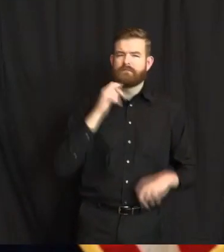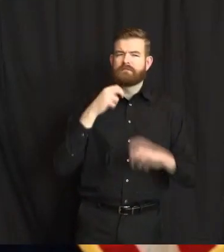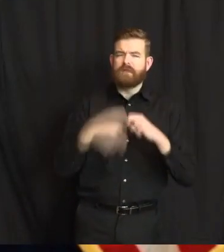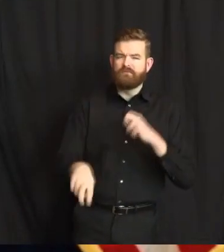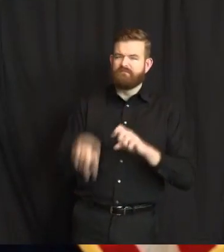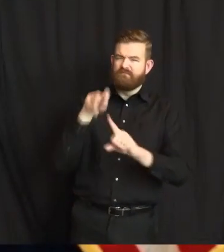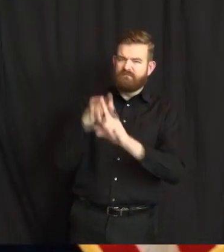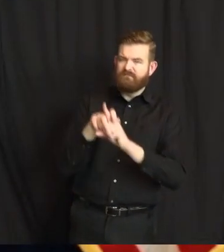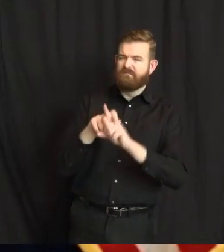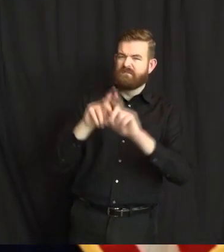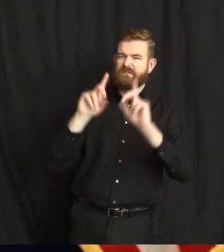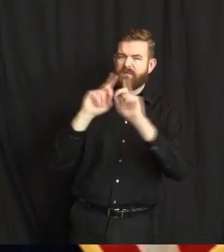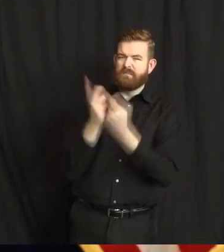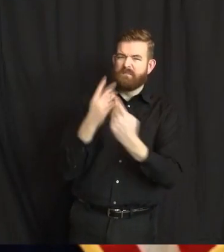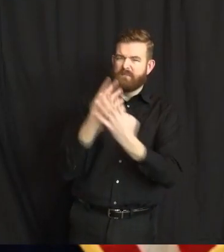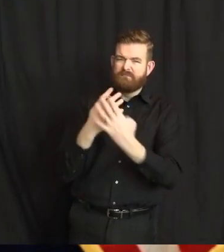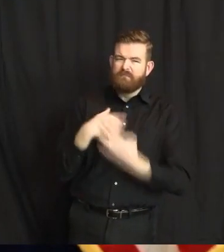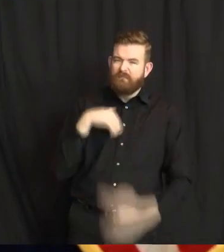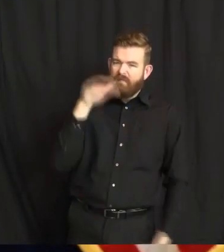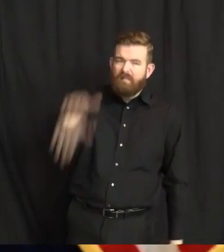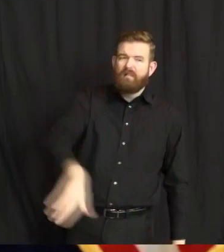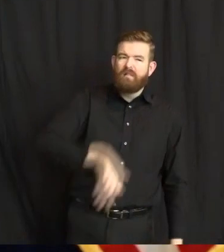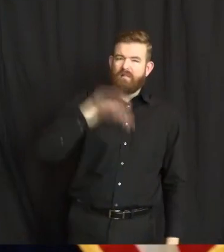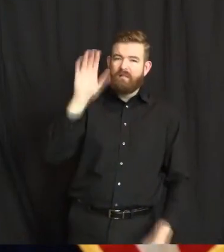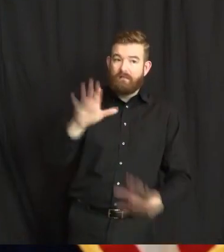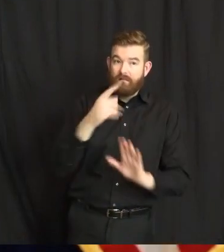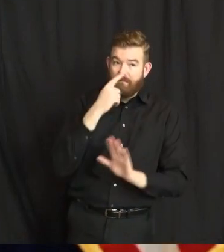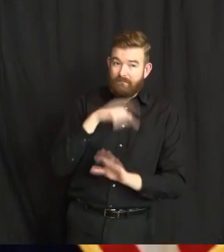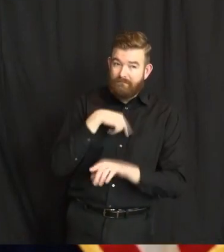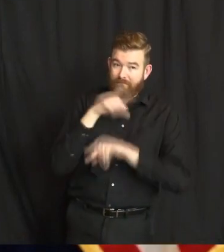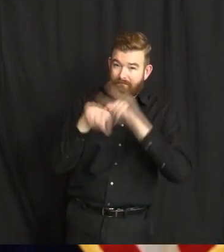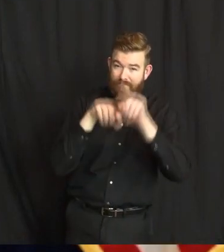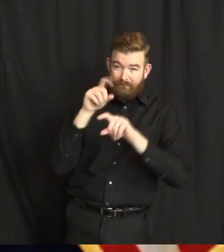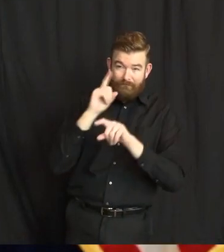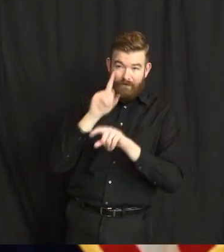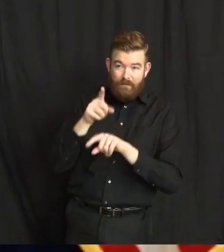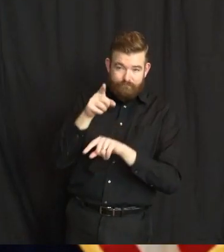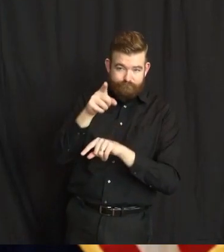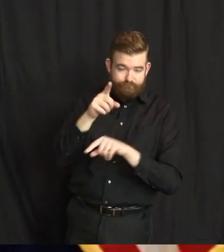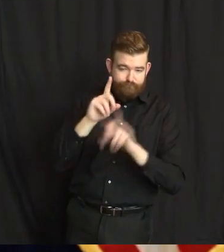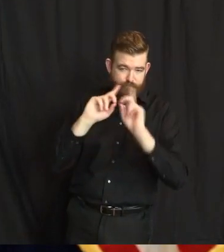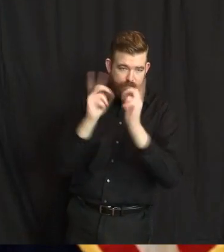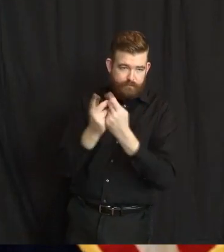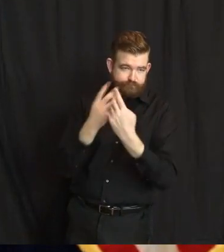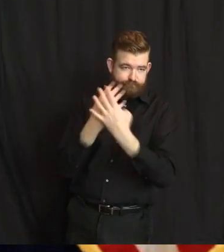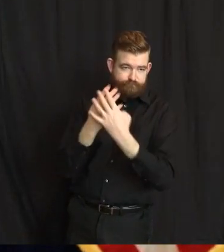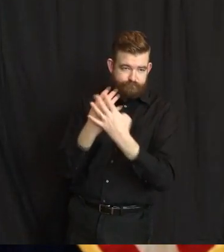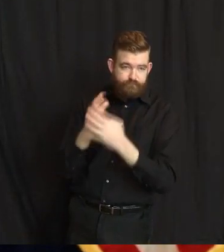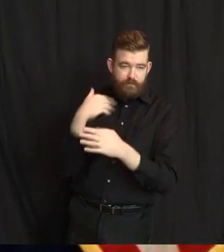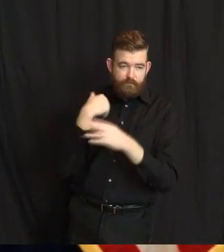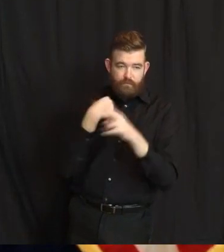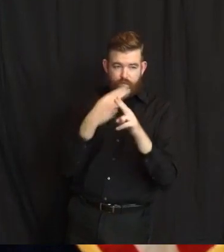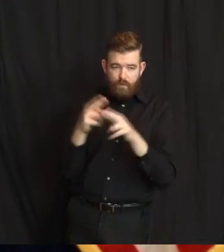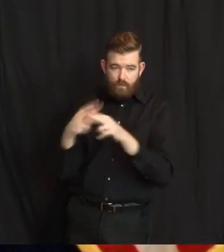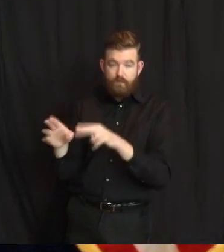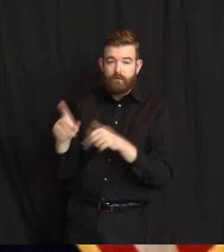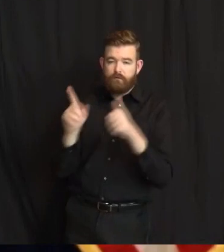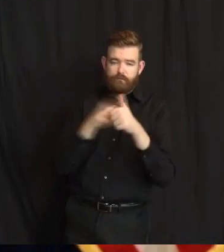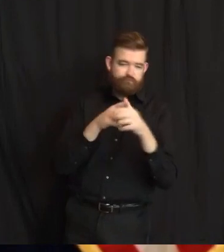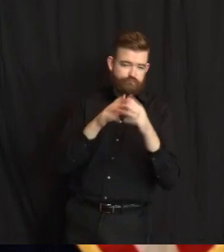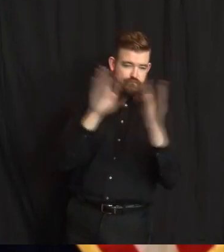So I hope you'll let me ask a couple questions there. I have two generic ones, two shorter ones first. One is, do you plan